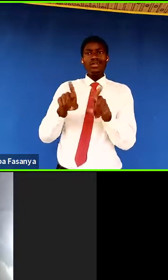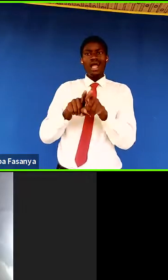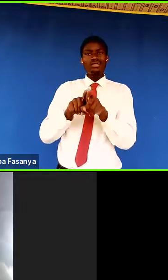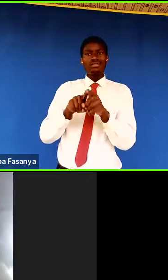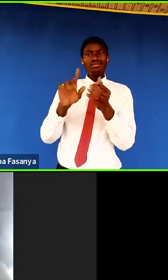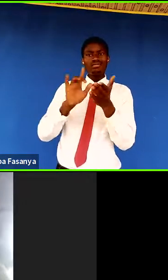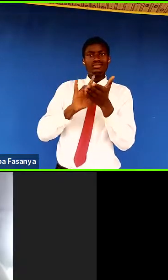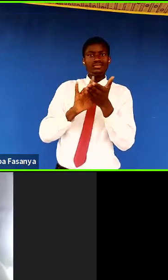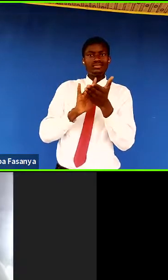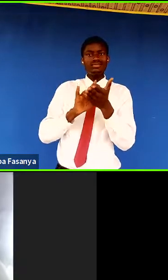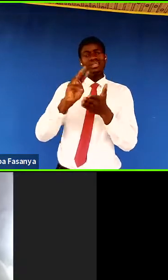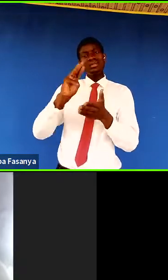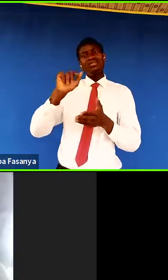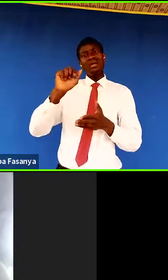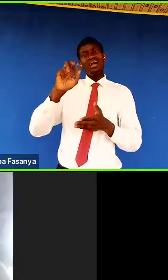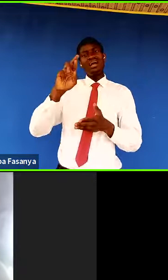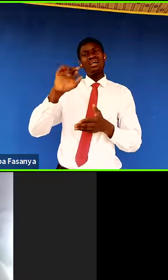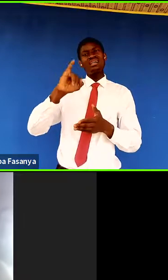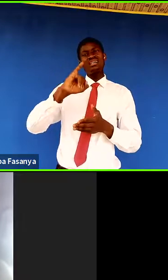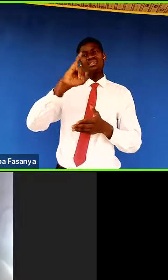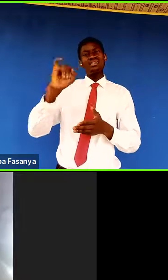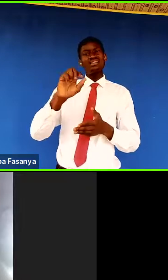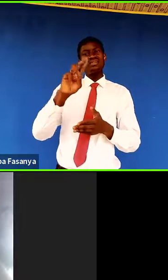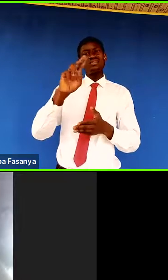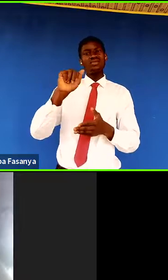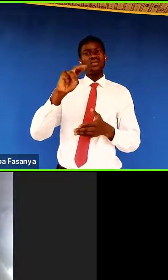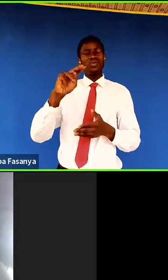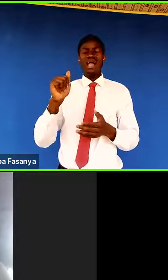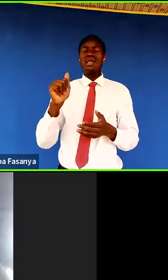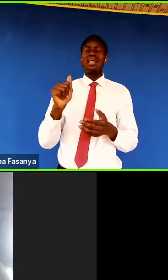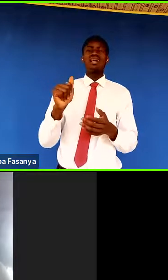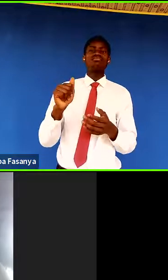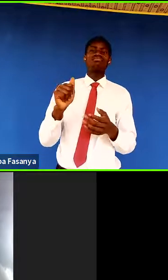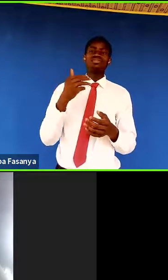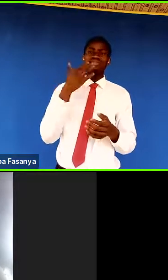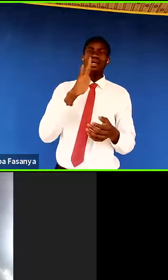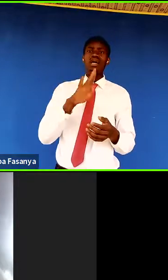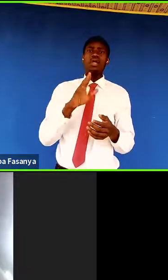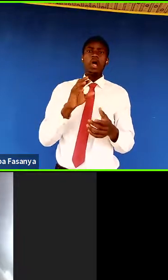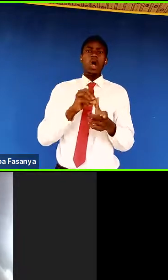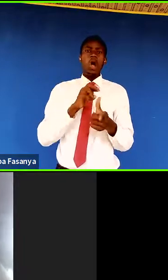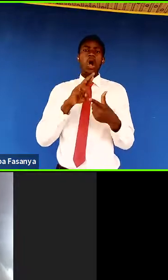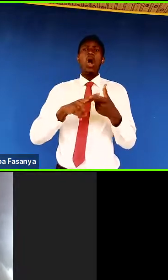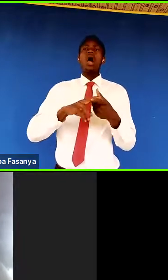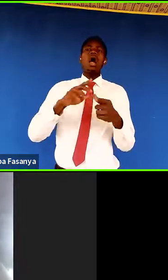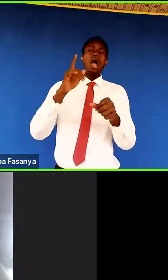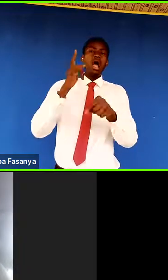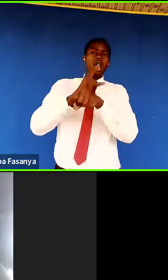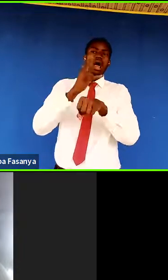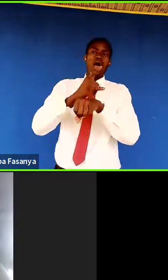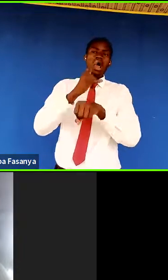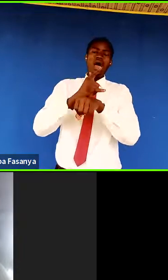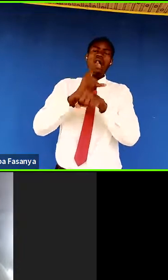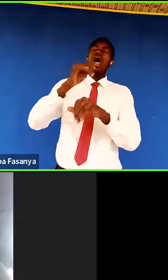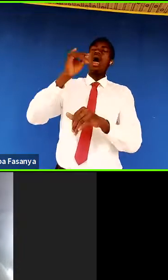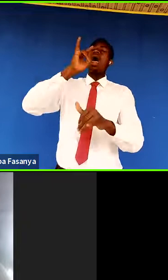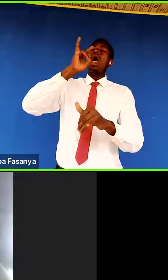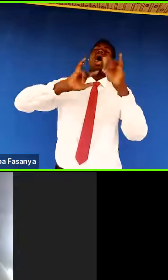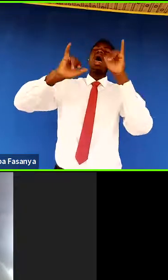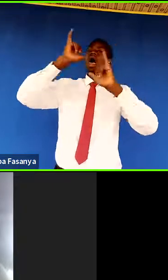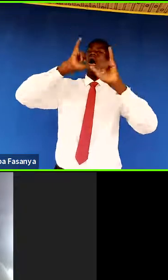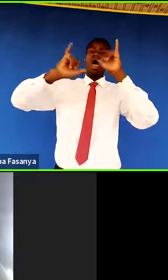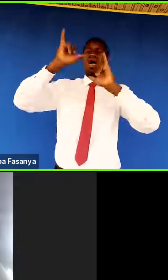fertility. So these are habits. Excessive alcohol. Taking alcohol lightly has not been shown to affect it, but affected